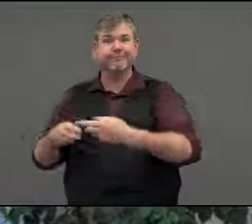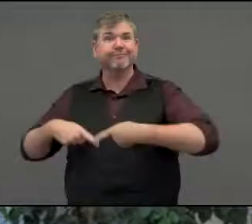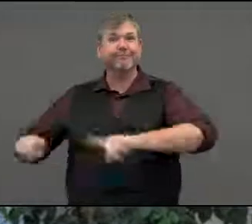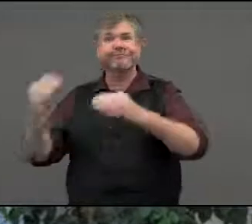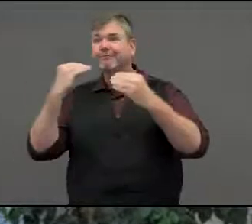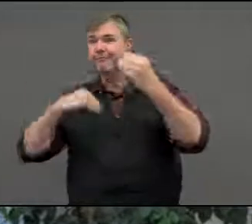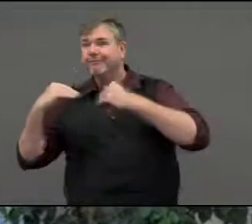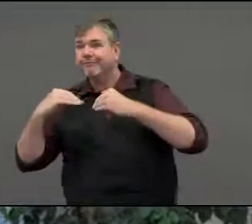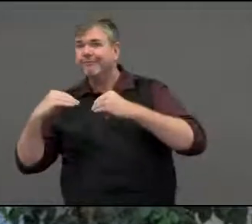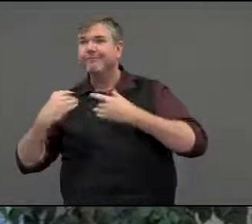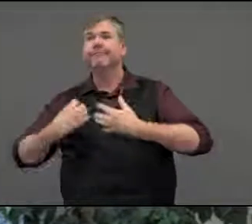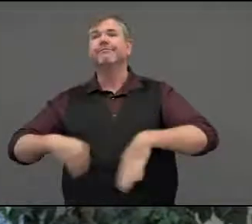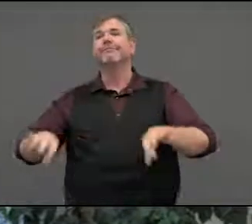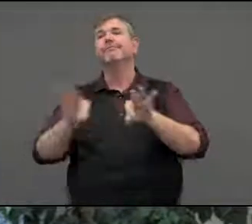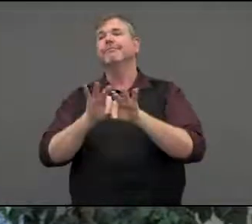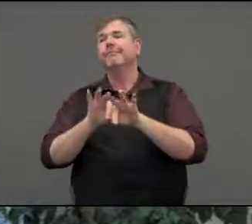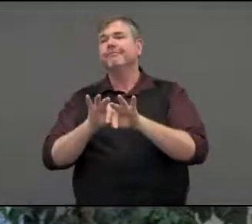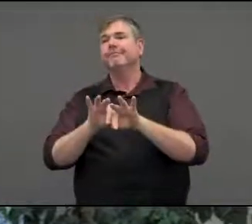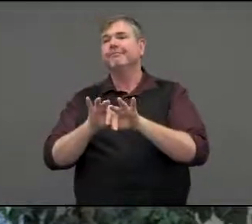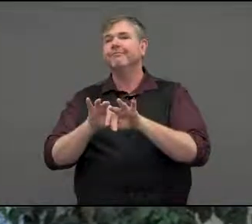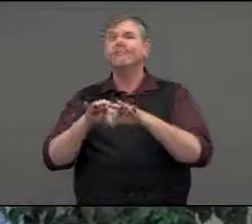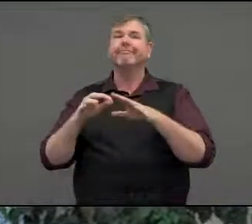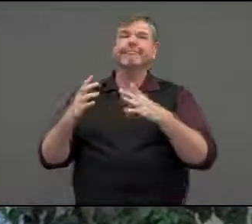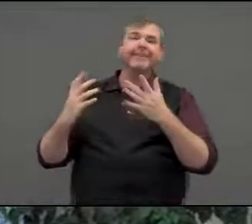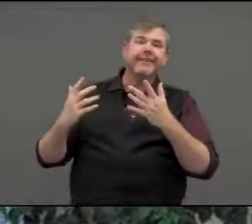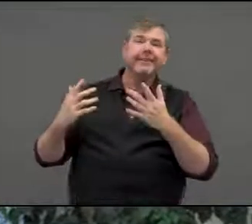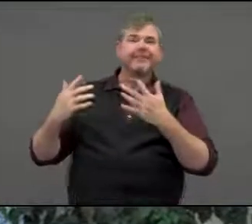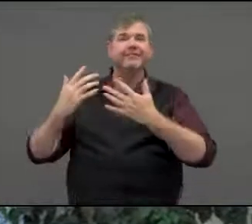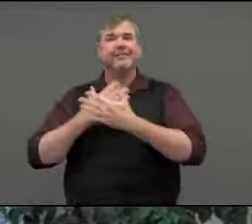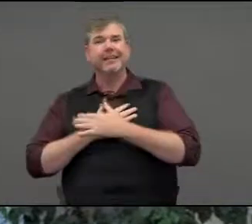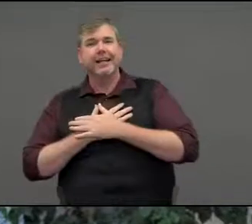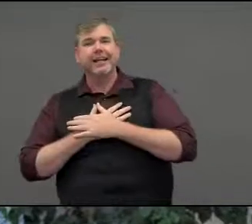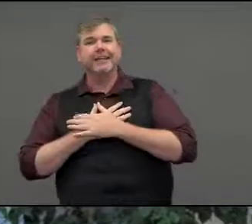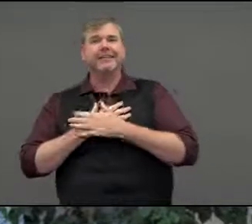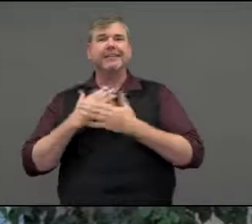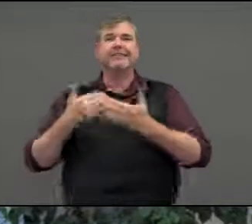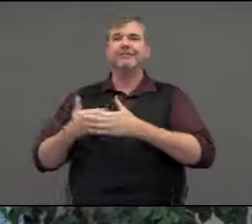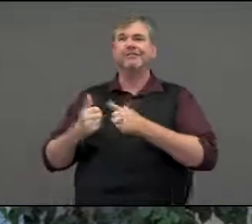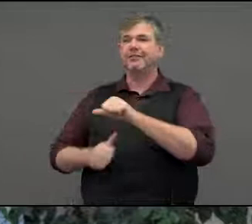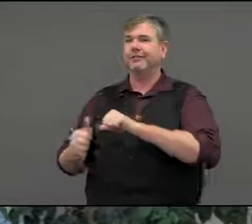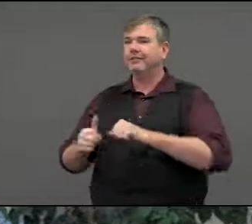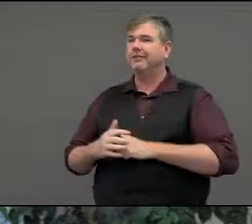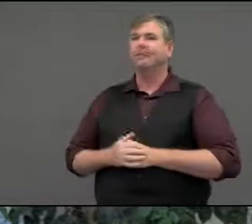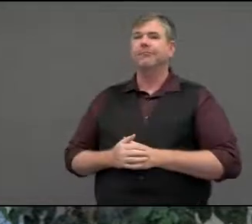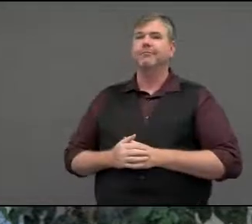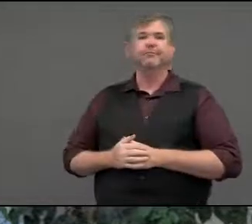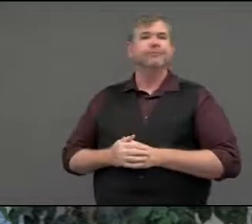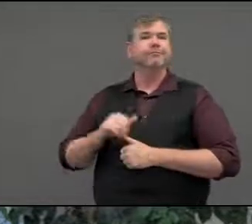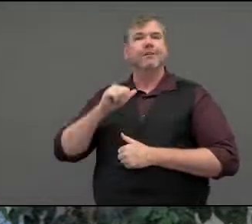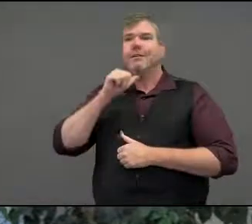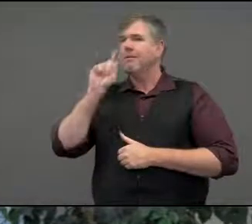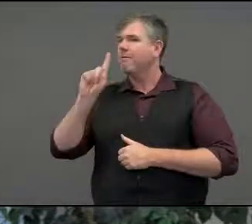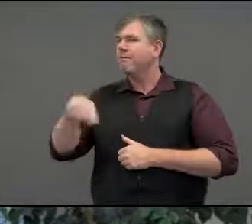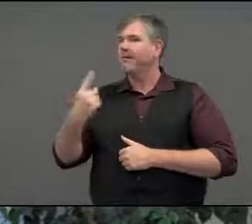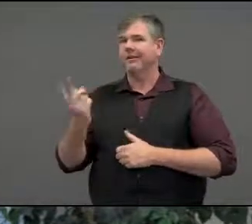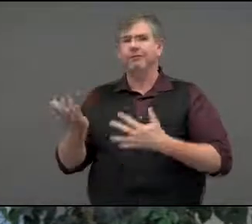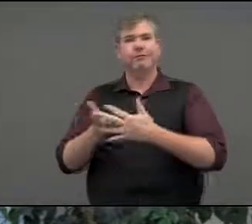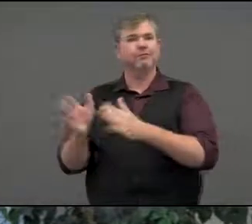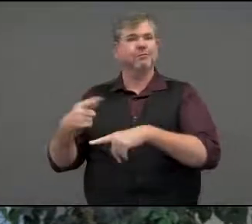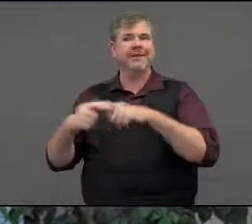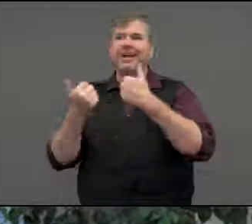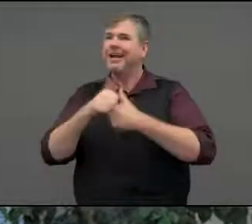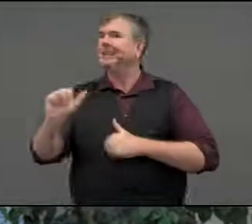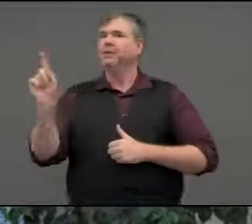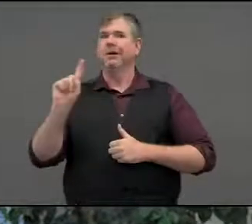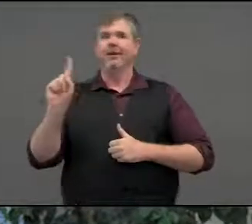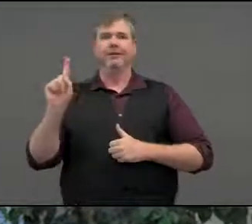their coworkers. Well, I would say that it's really not just break rooms, but anywhere at your job site where you feel like you're getting a